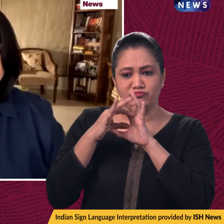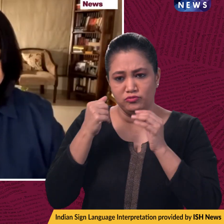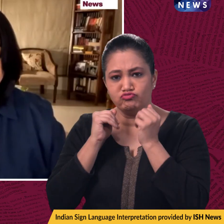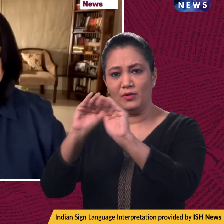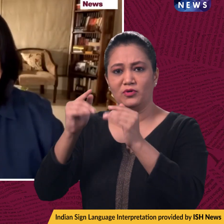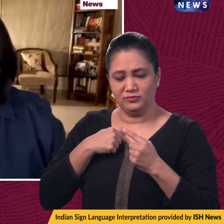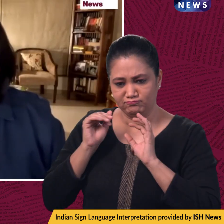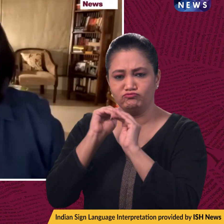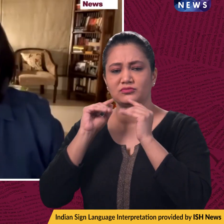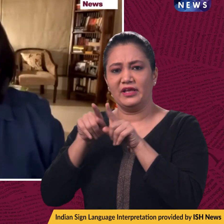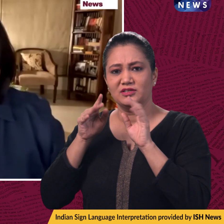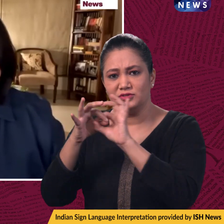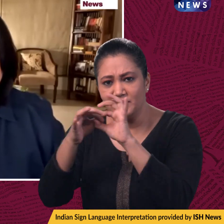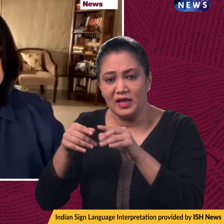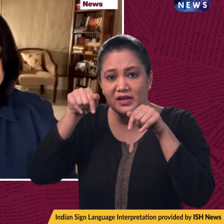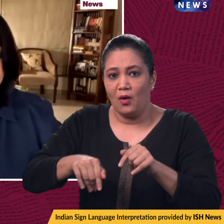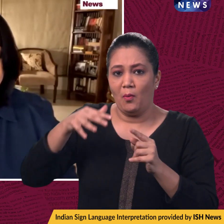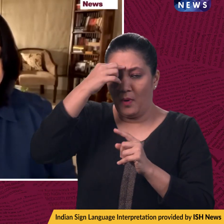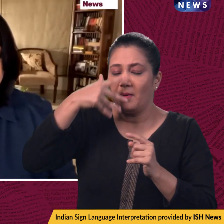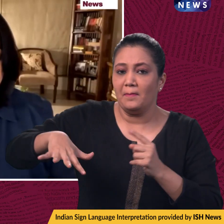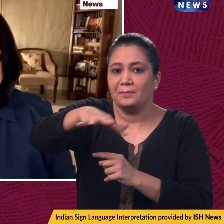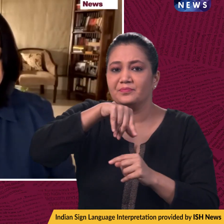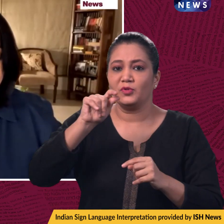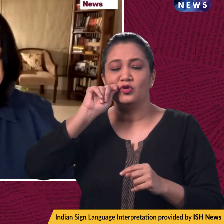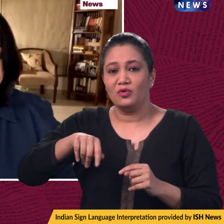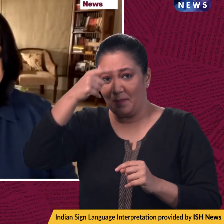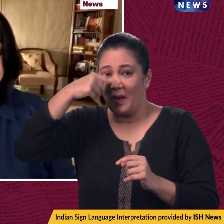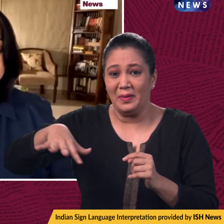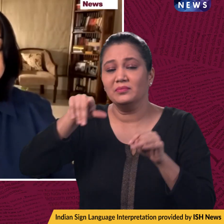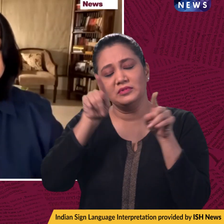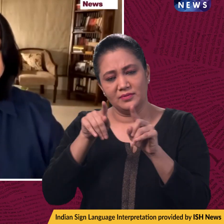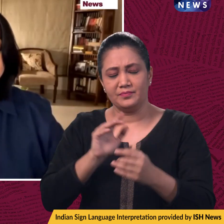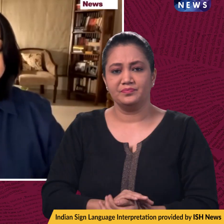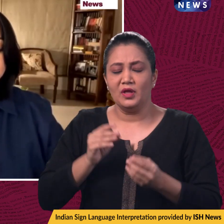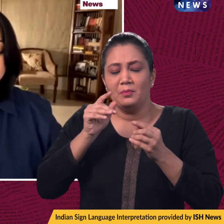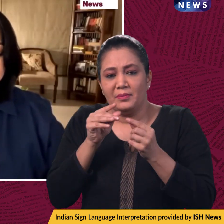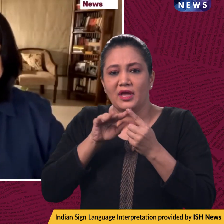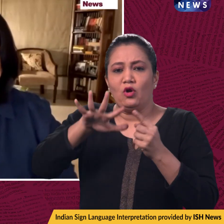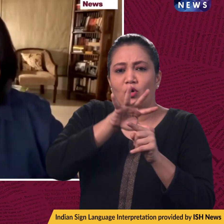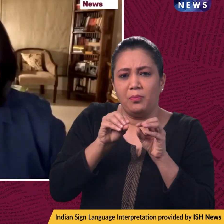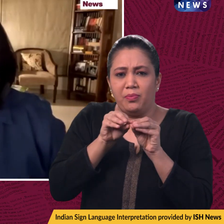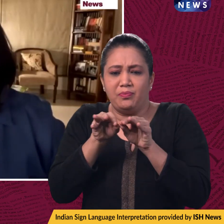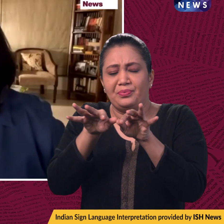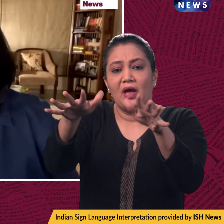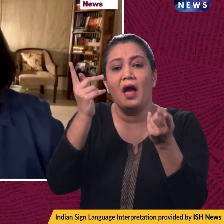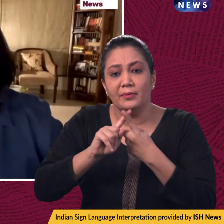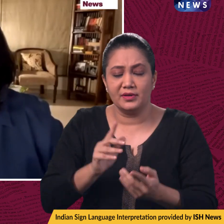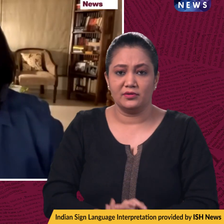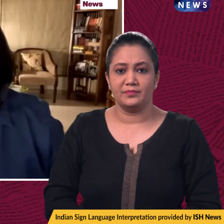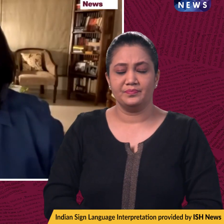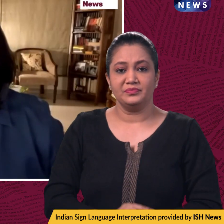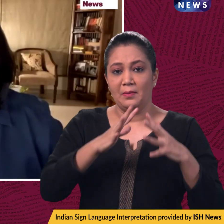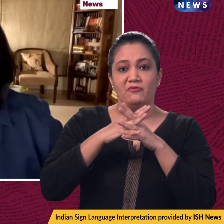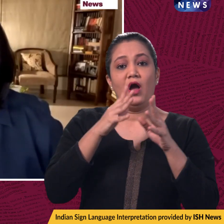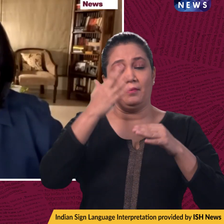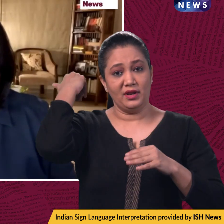stand together with the concerns right now in the Ukraine crisis likely to spill into Eastern Europe. This comes days after